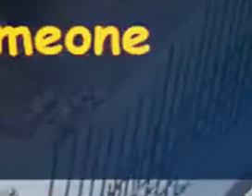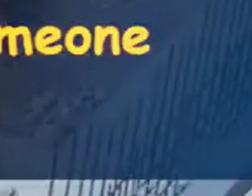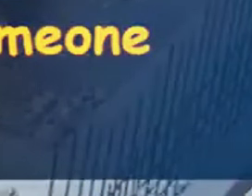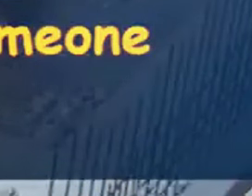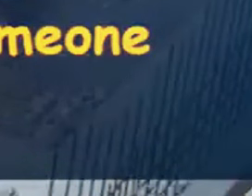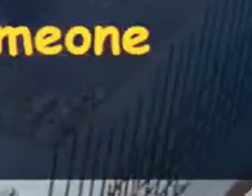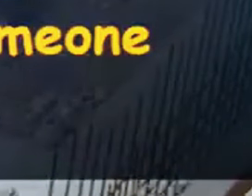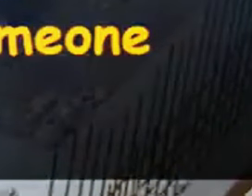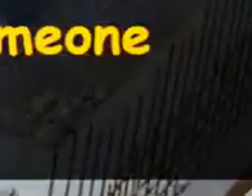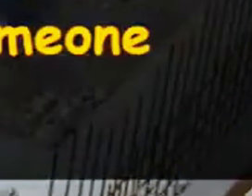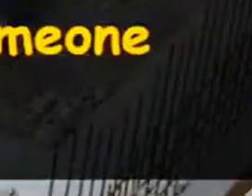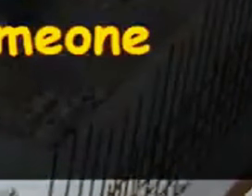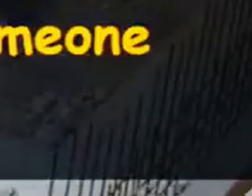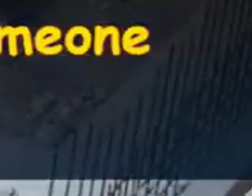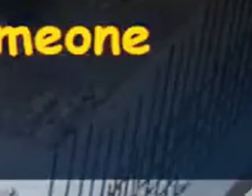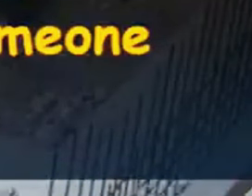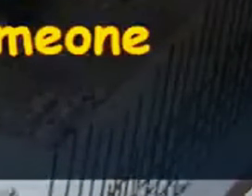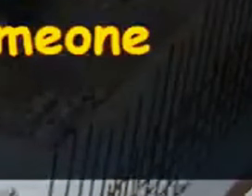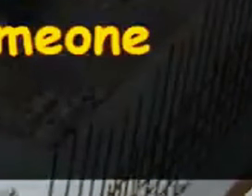That is setting up.